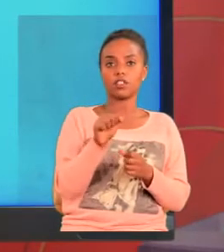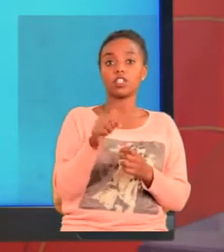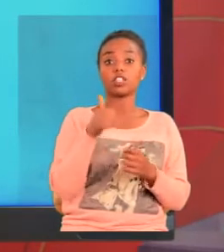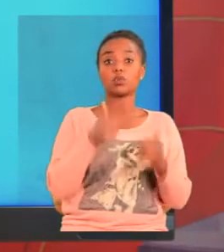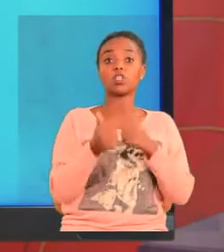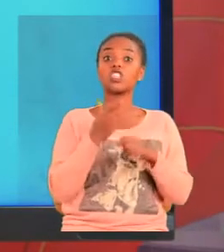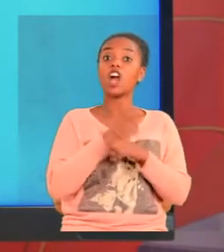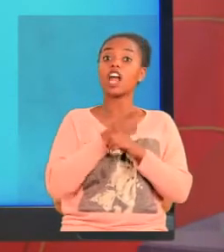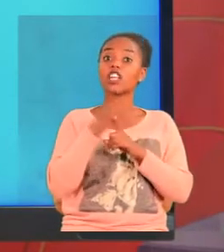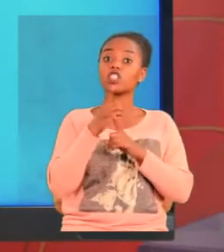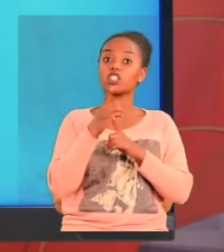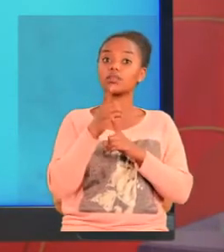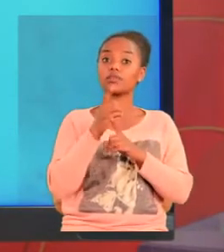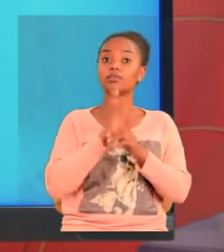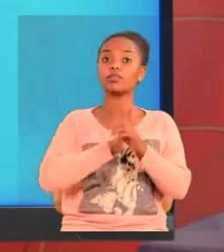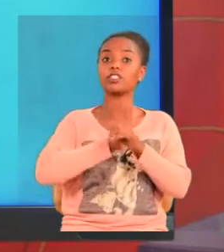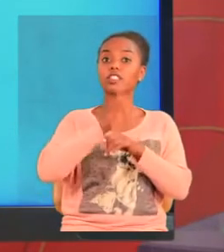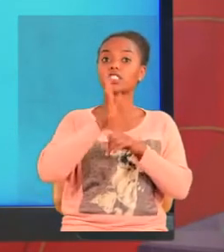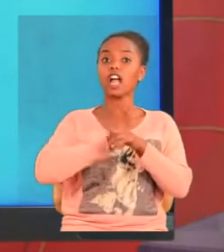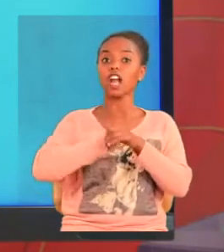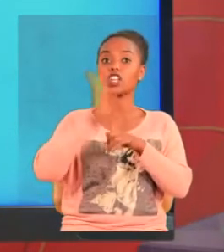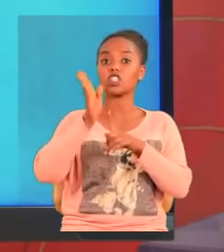direction?